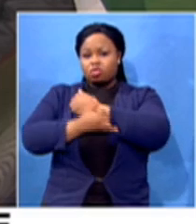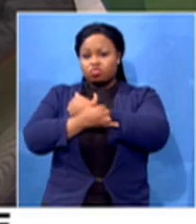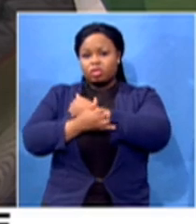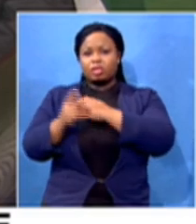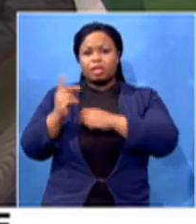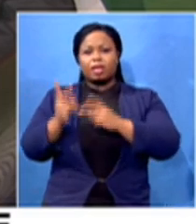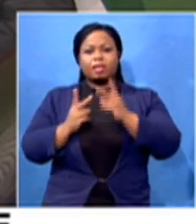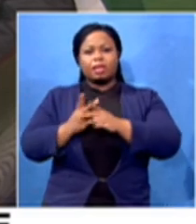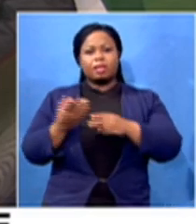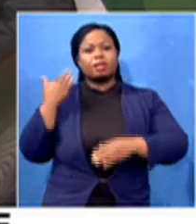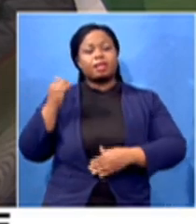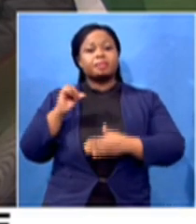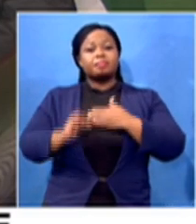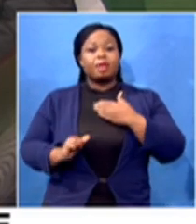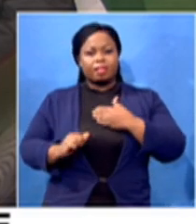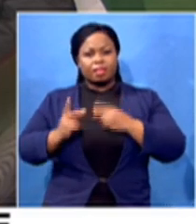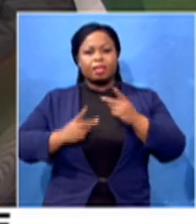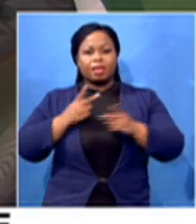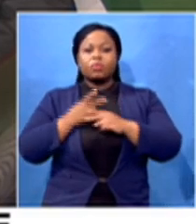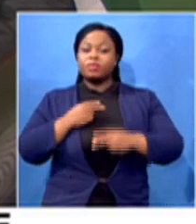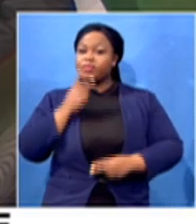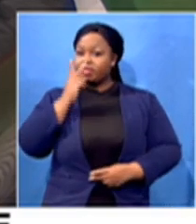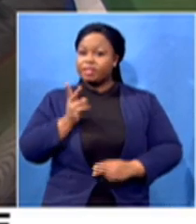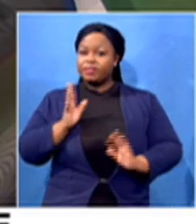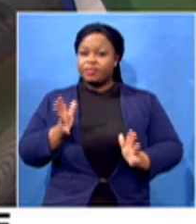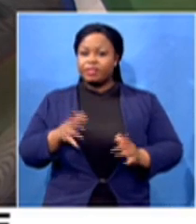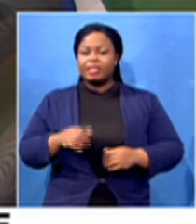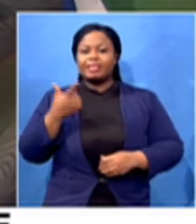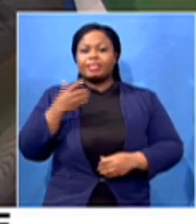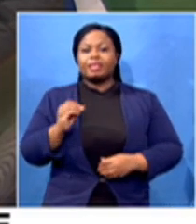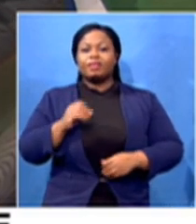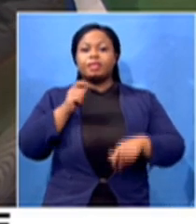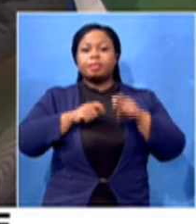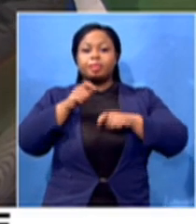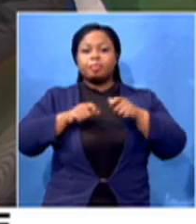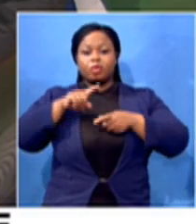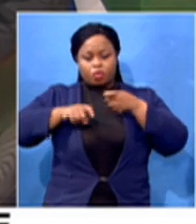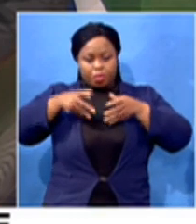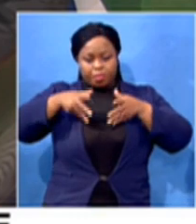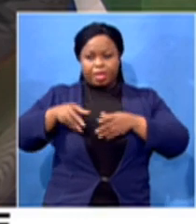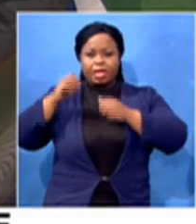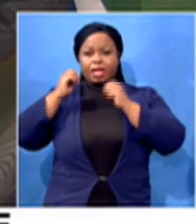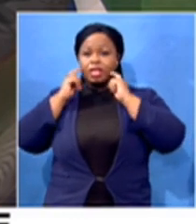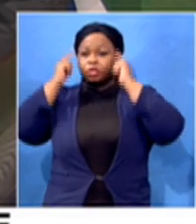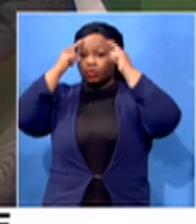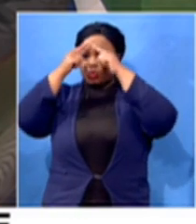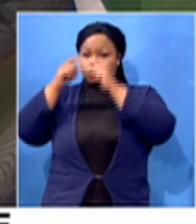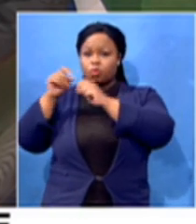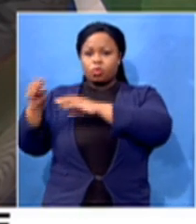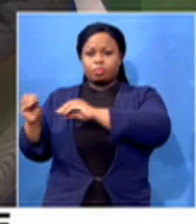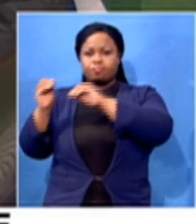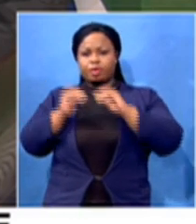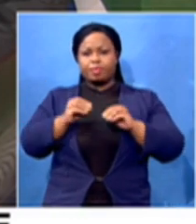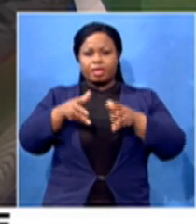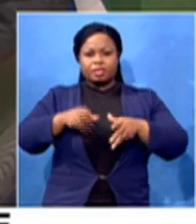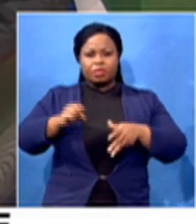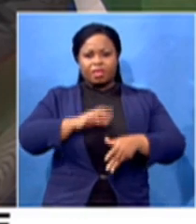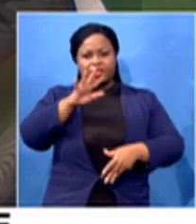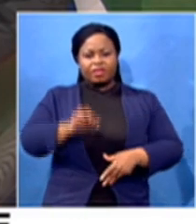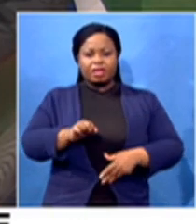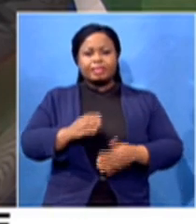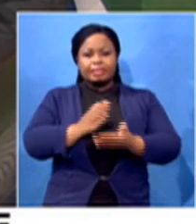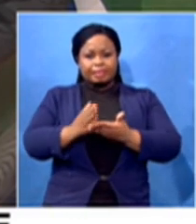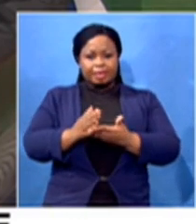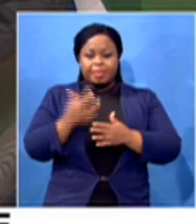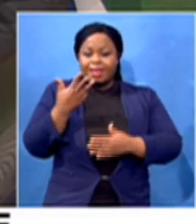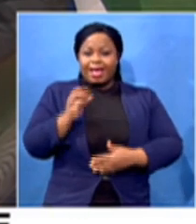month alone, we've seen 70 South Africans being repatriated from Lesotho. We've seen 90 Basotho being